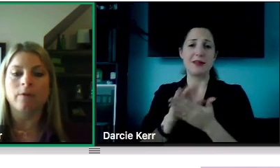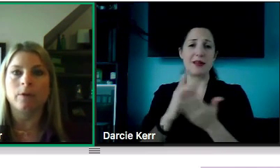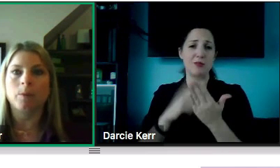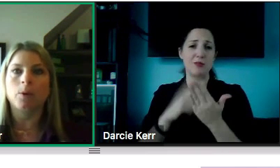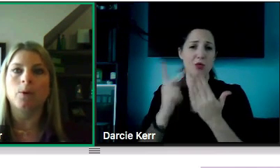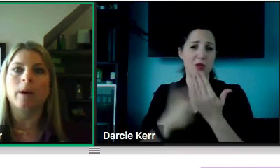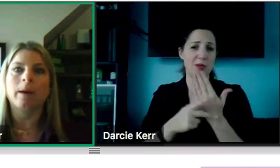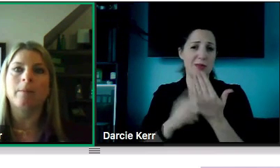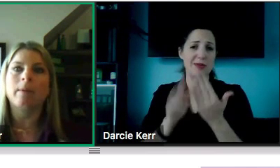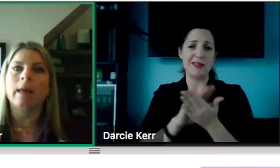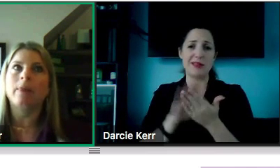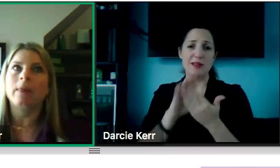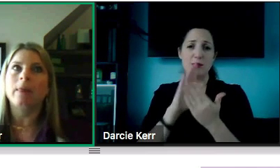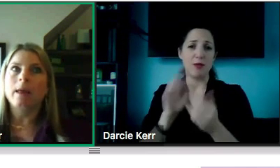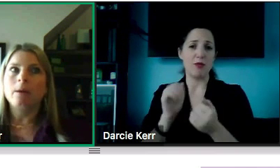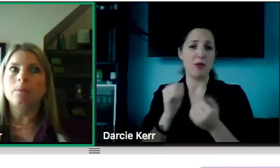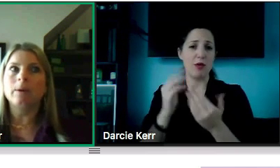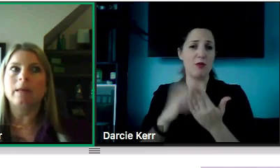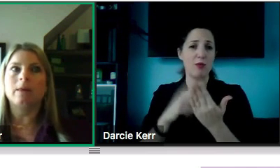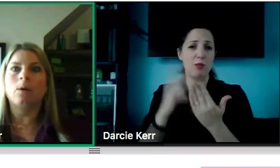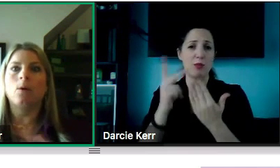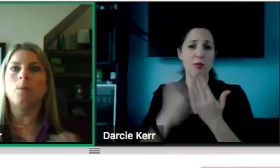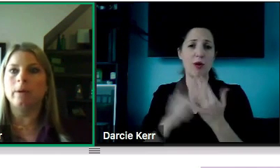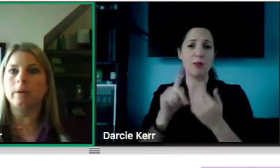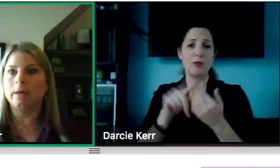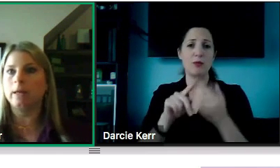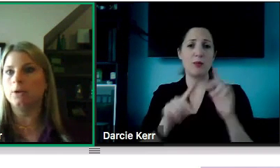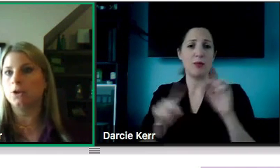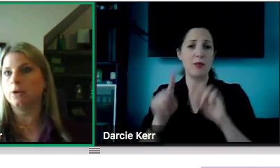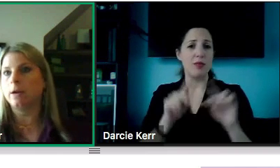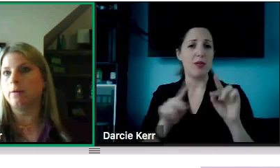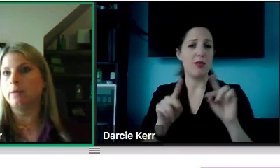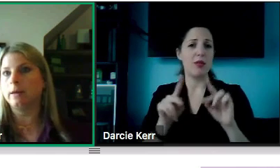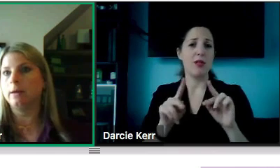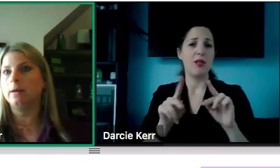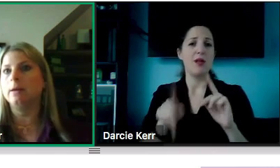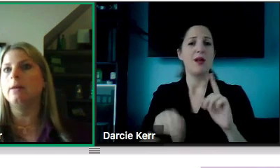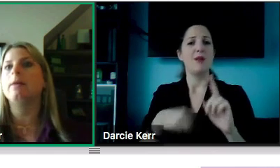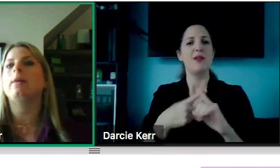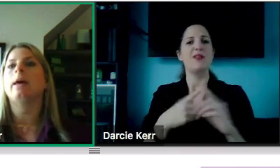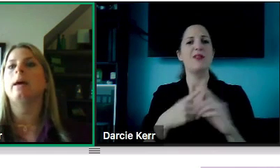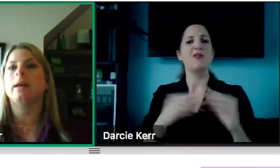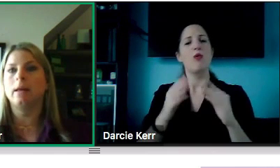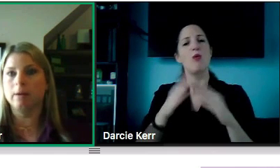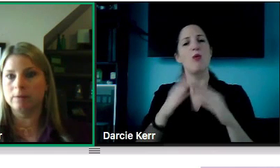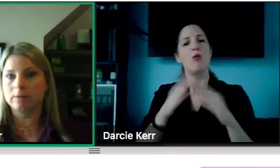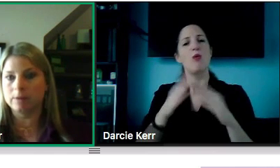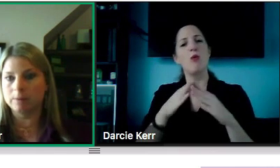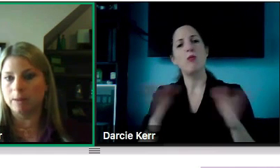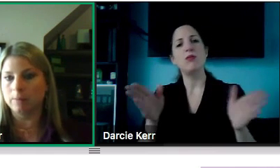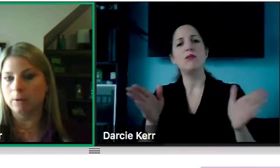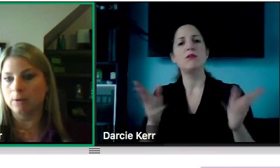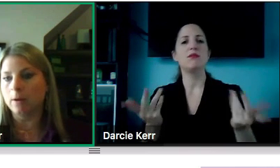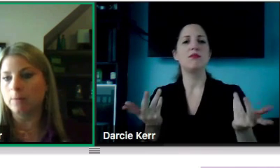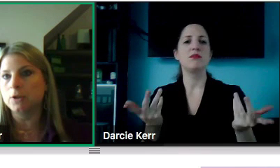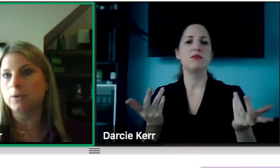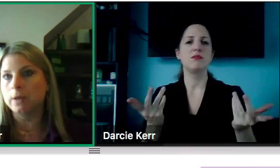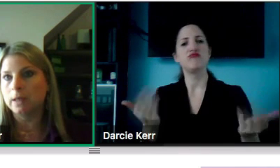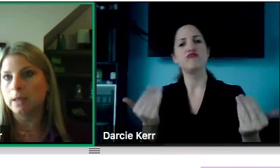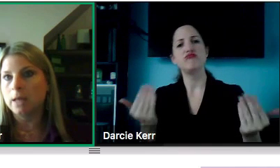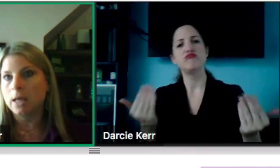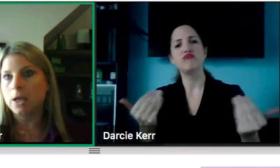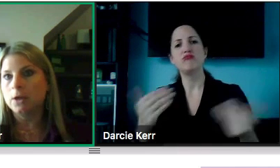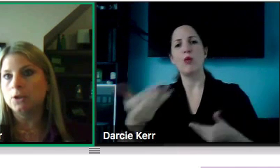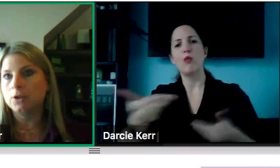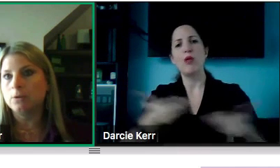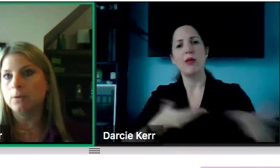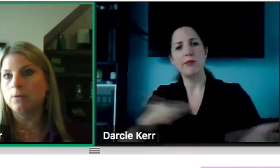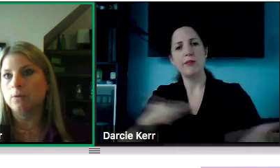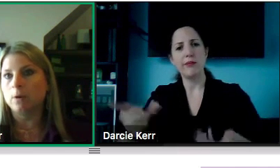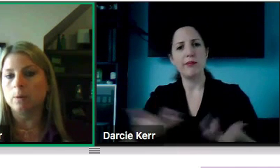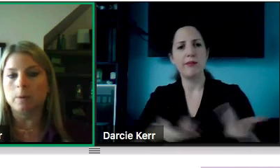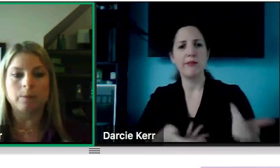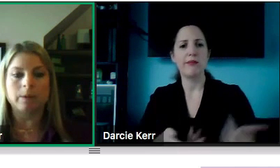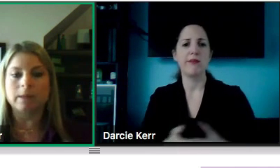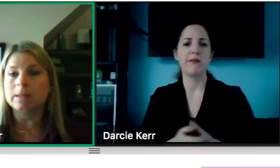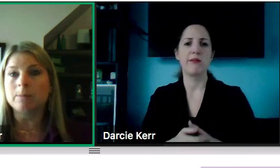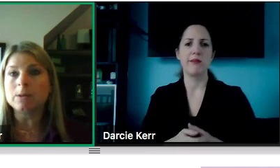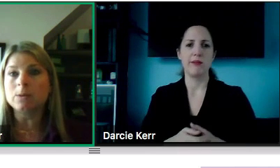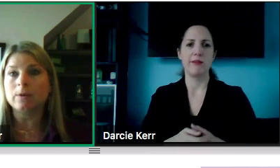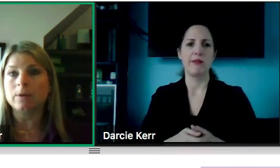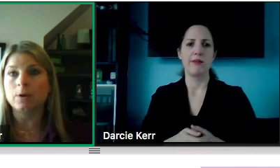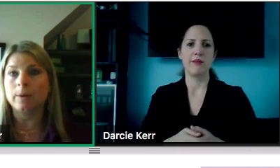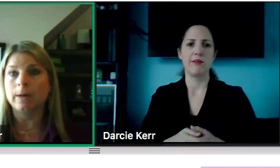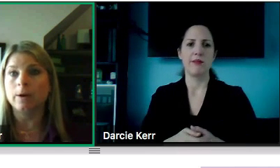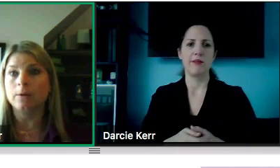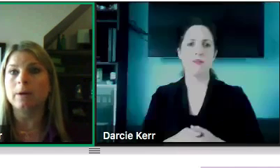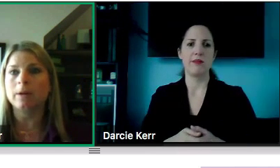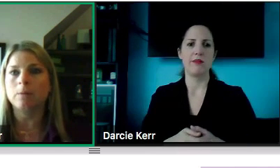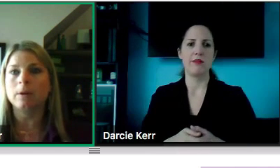to offer the program, and really the open nature of it, that it gives people an opportunity to move forward with